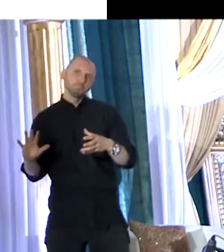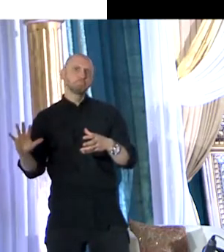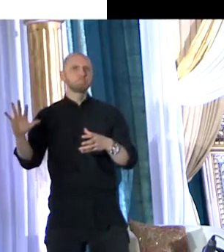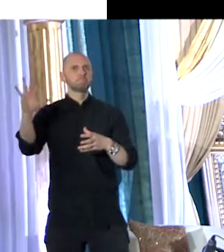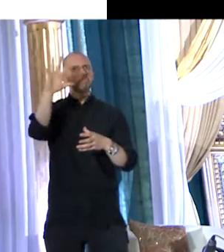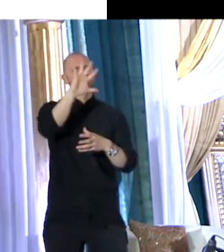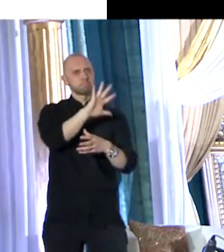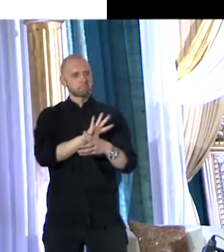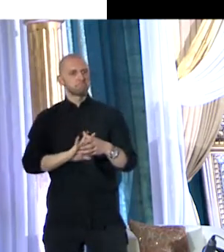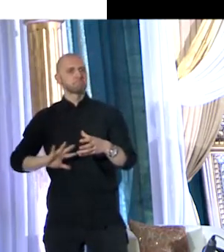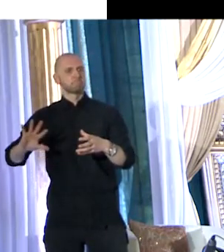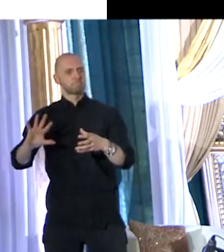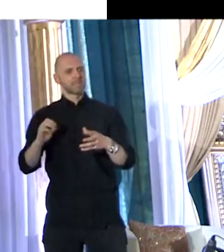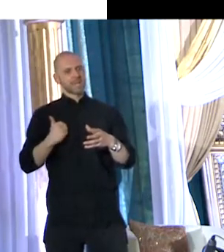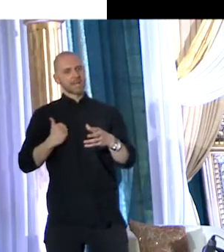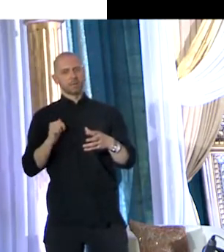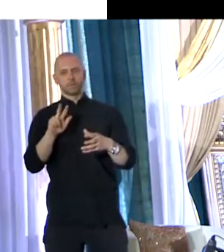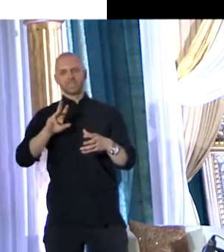very significant and growing.